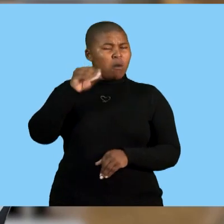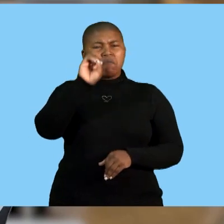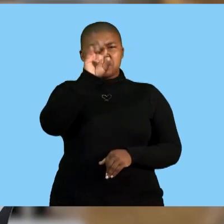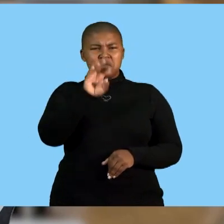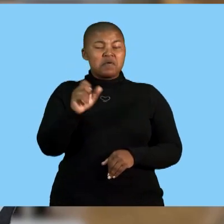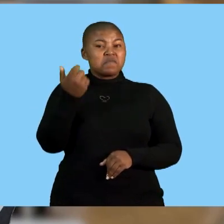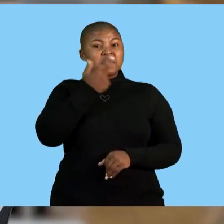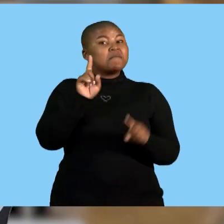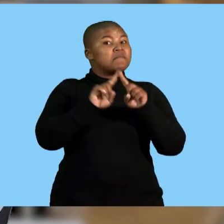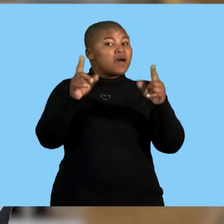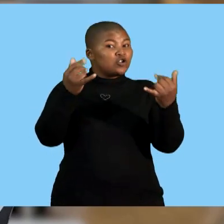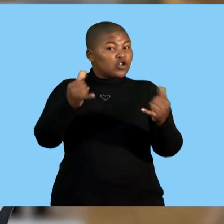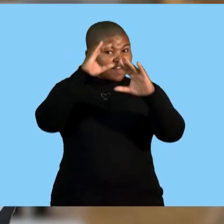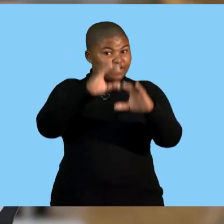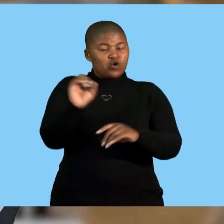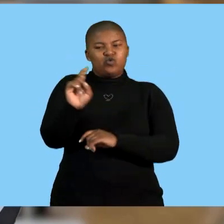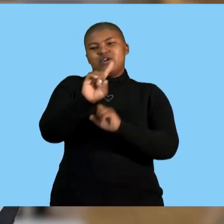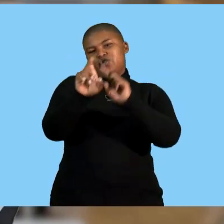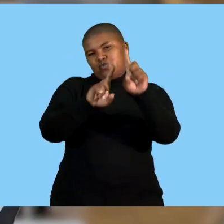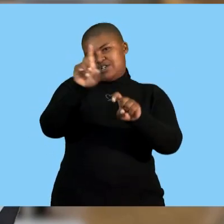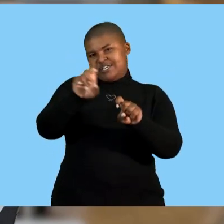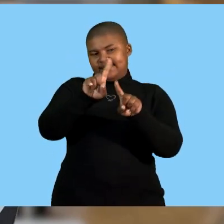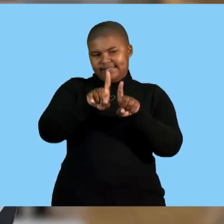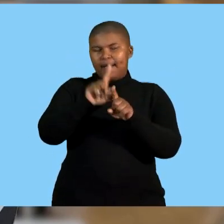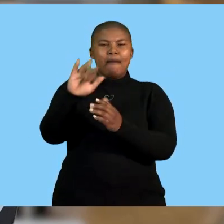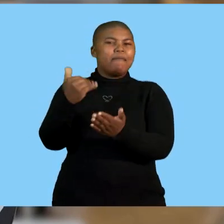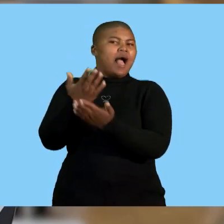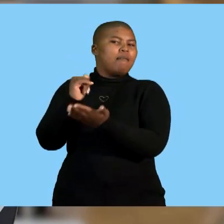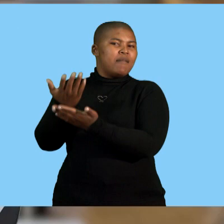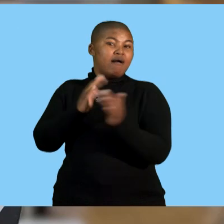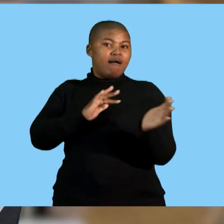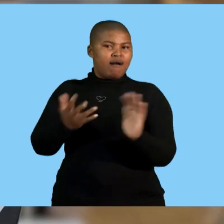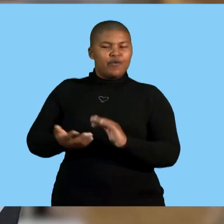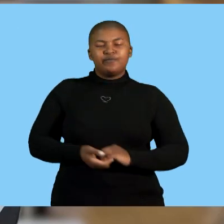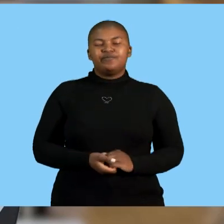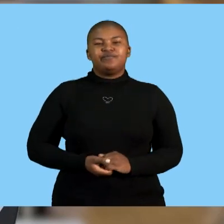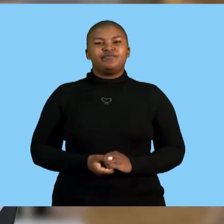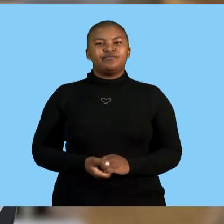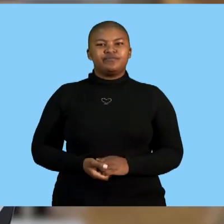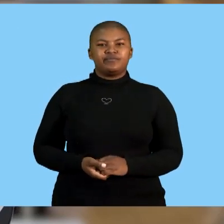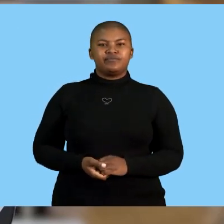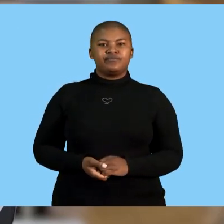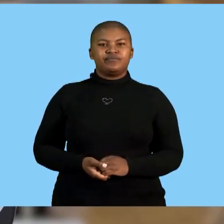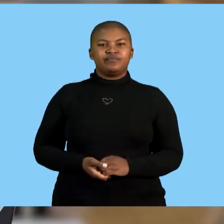looking more closely on practice and application questions.